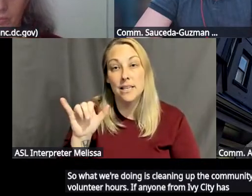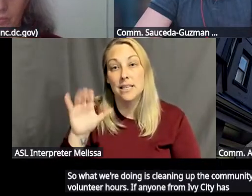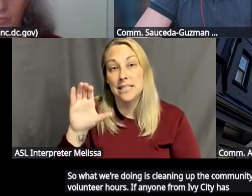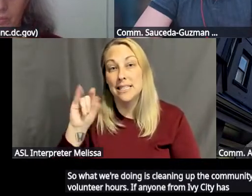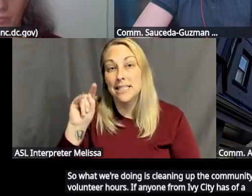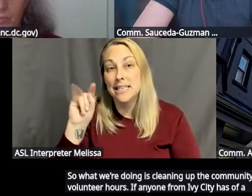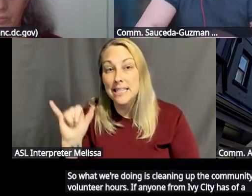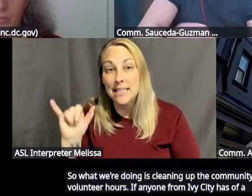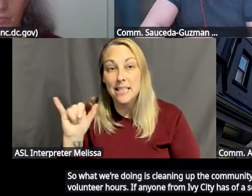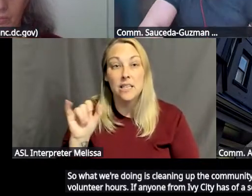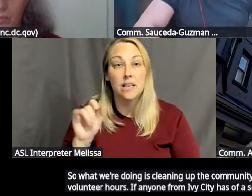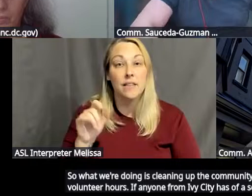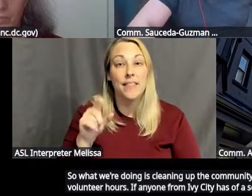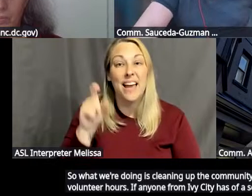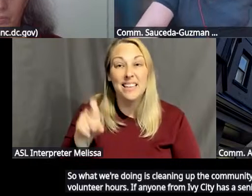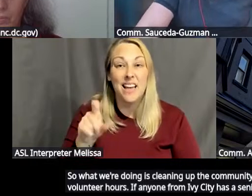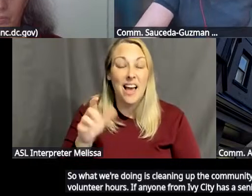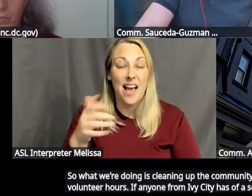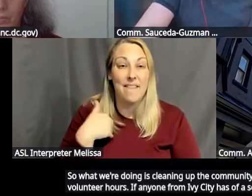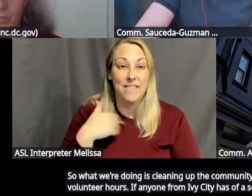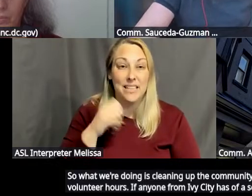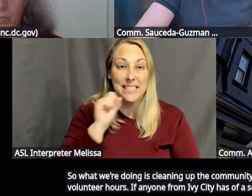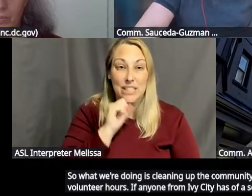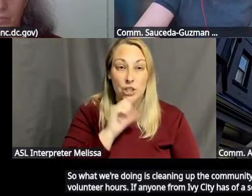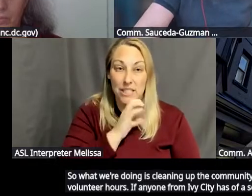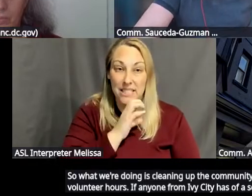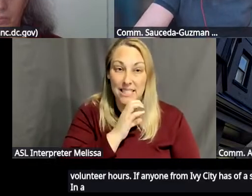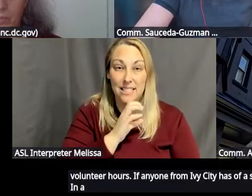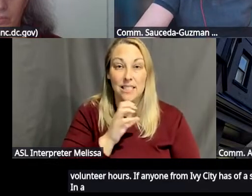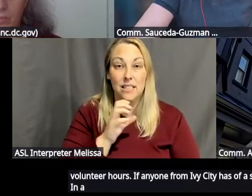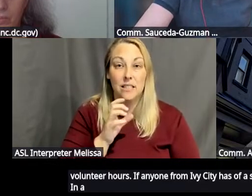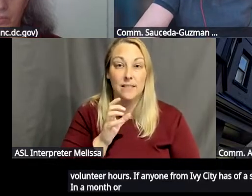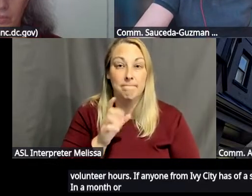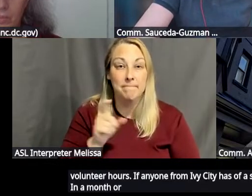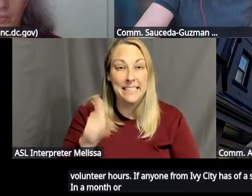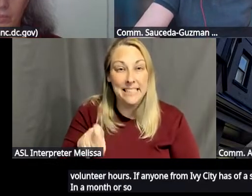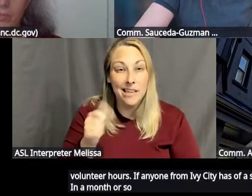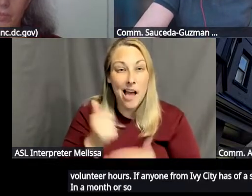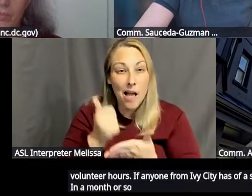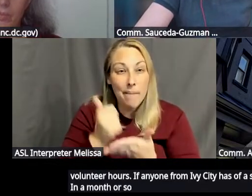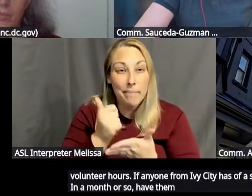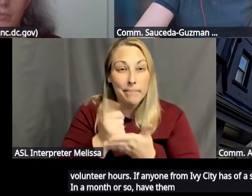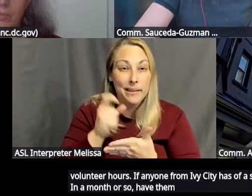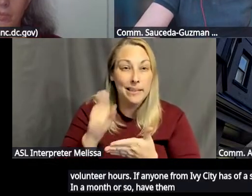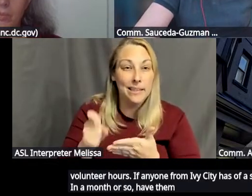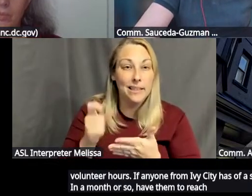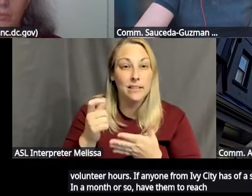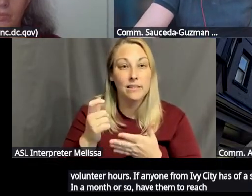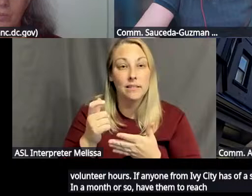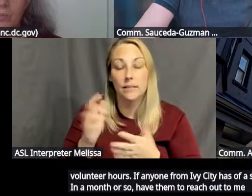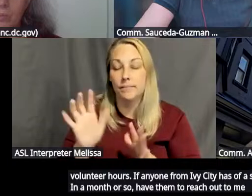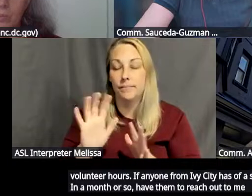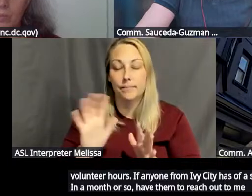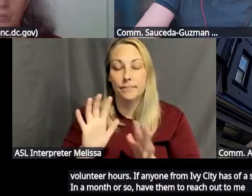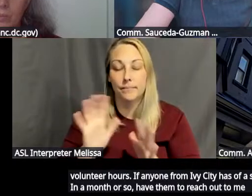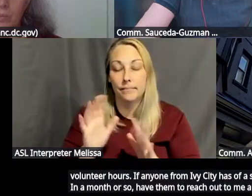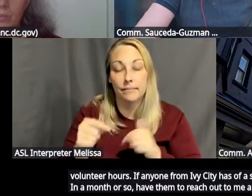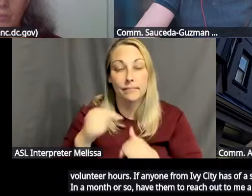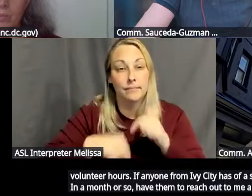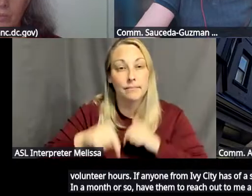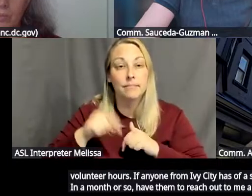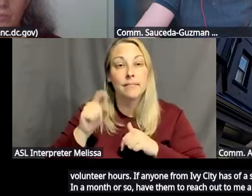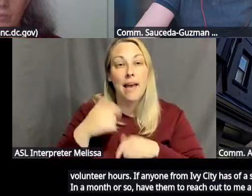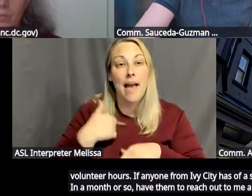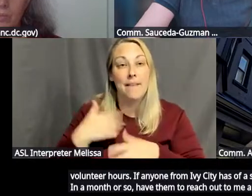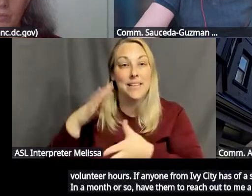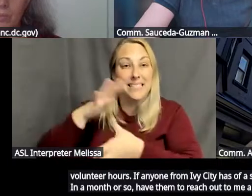needs some hours in a month or so, have them to reach out to me, and we can just clean up some of